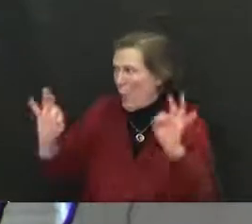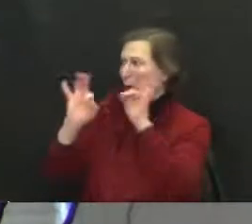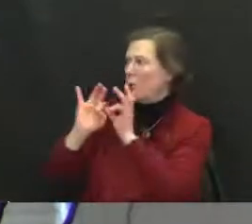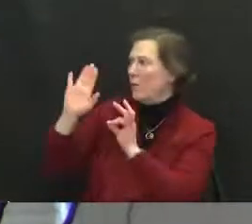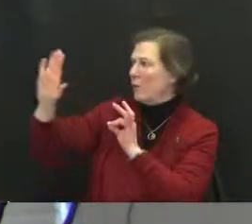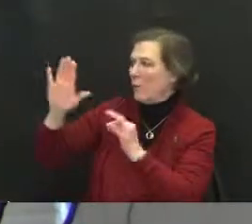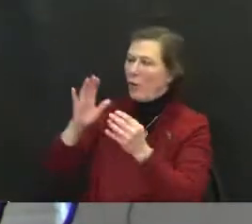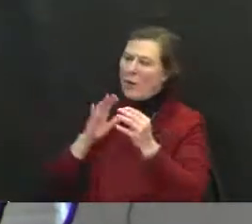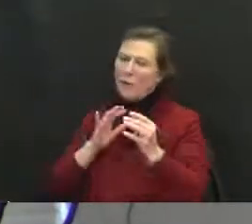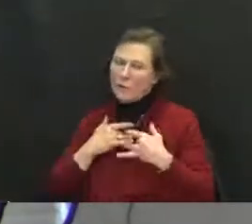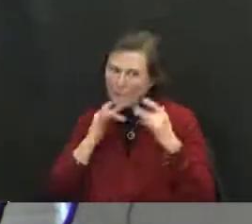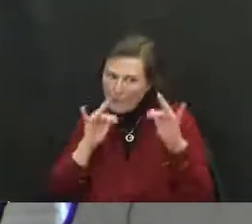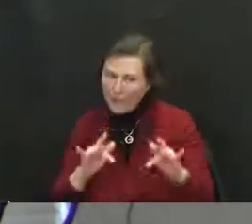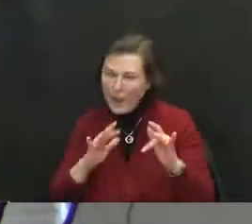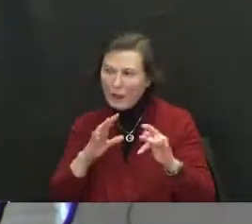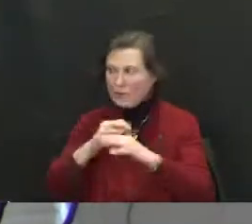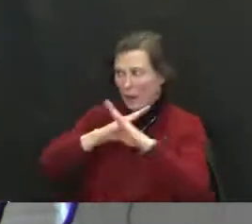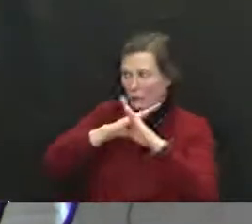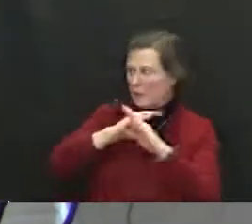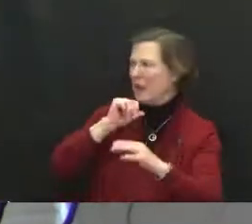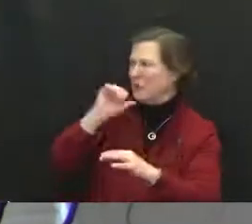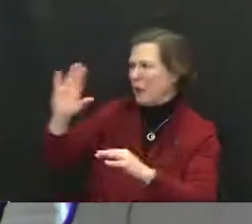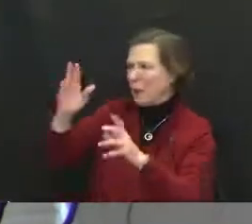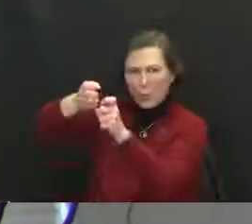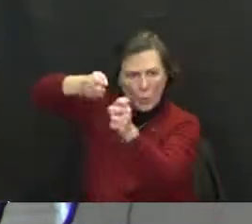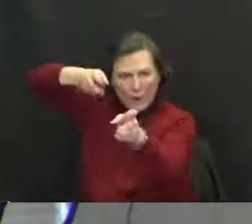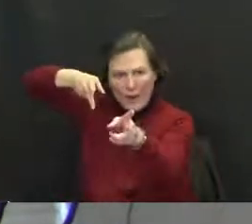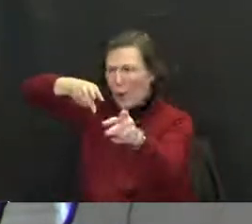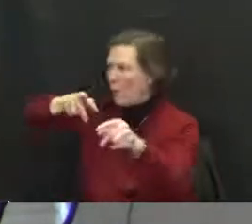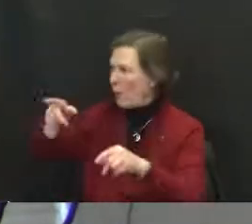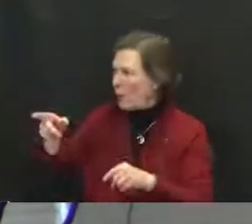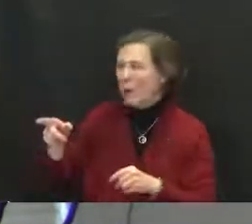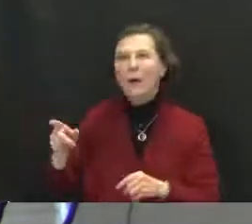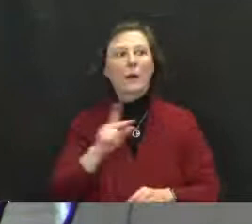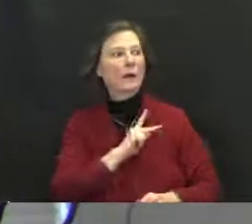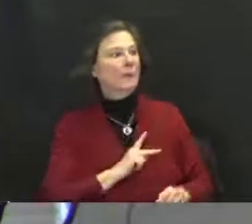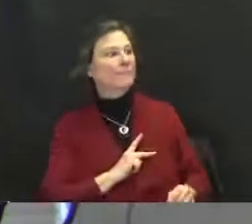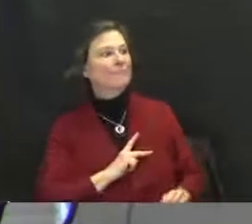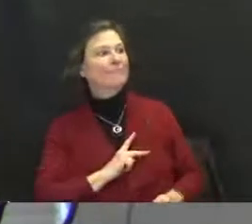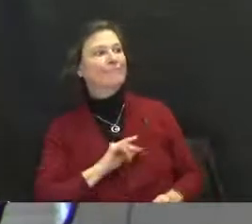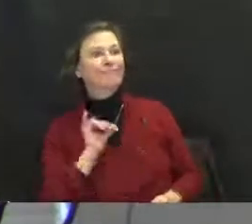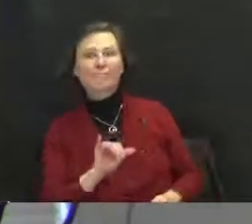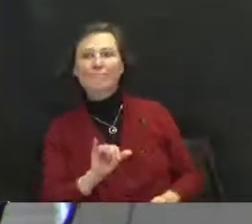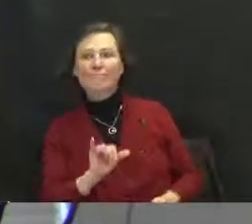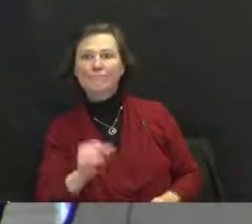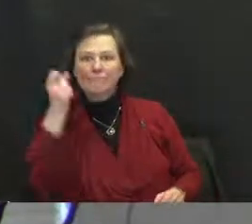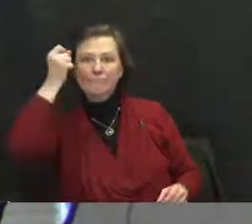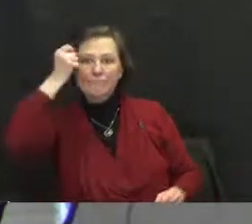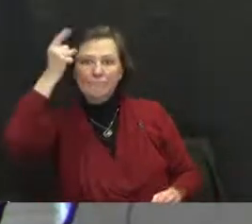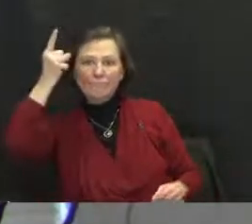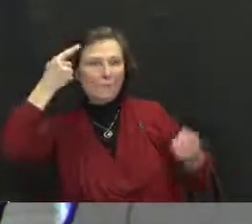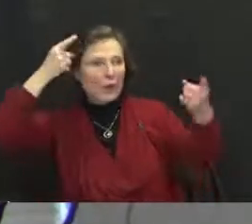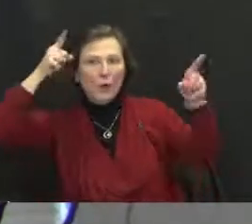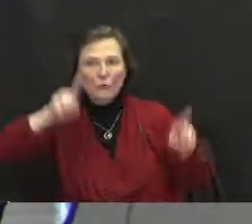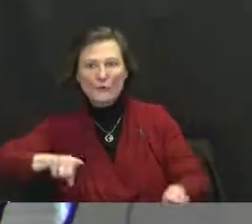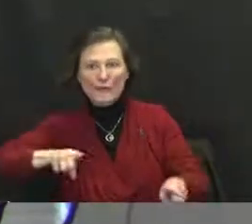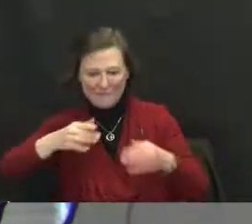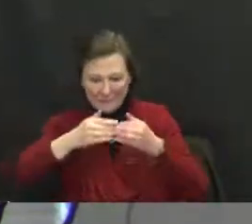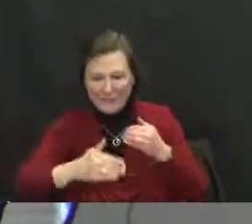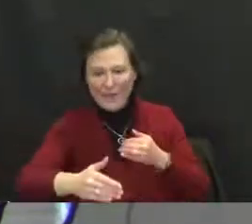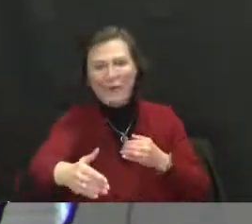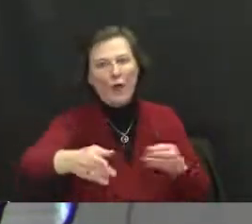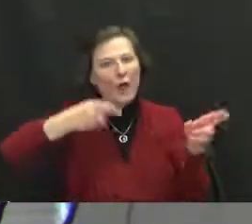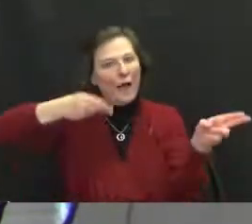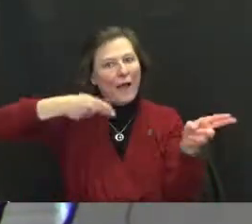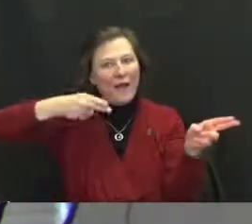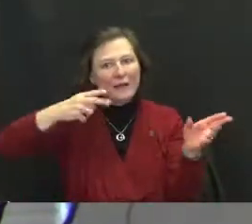and protection, and not his arrows. The king agreed, and from that day on, hunting was outlawed in the kingdom, and the